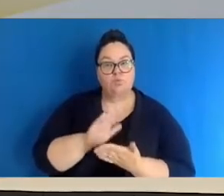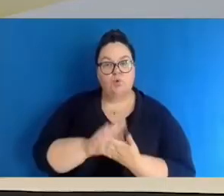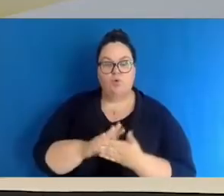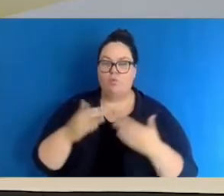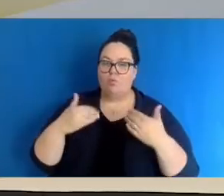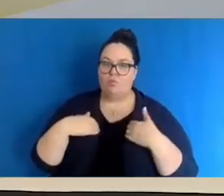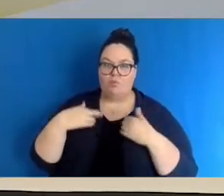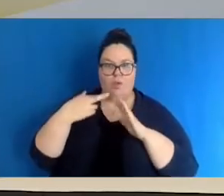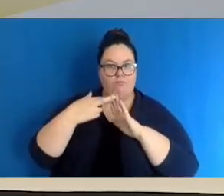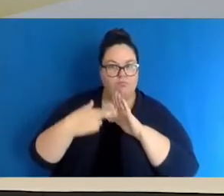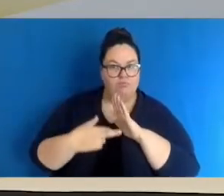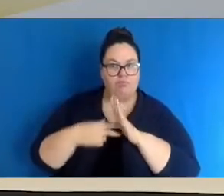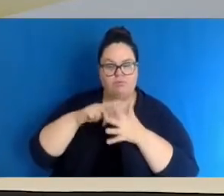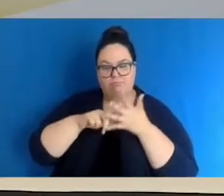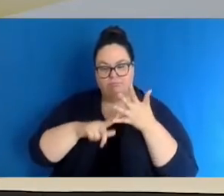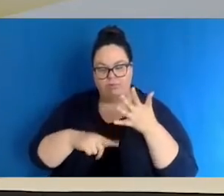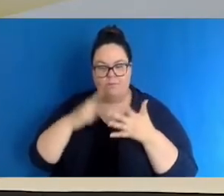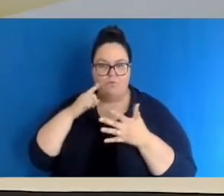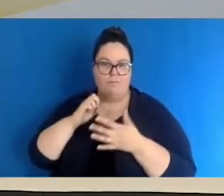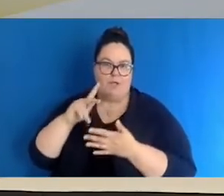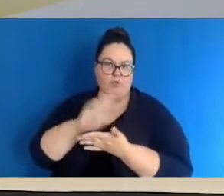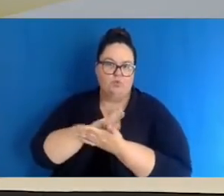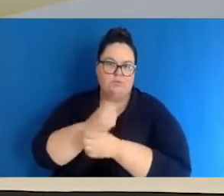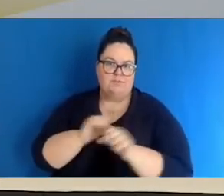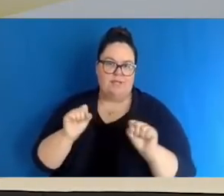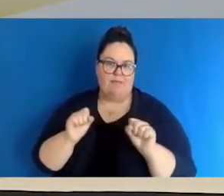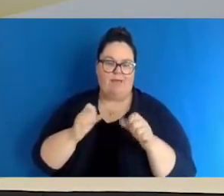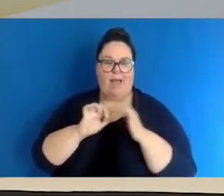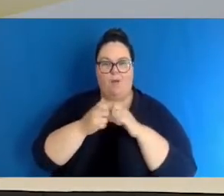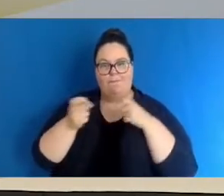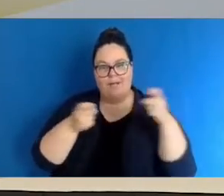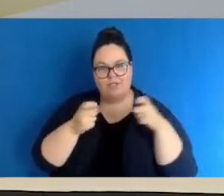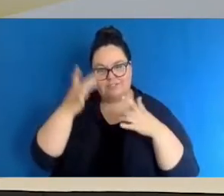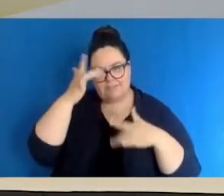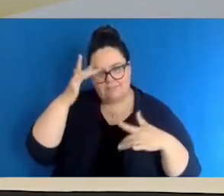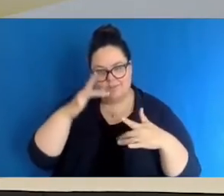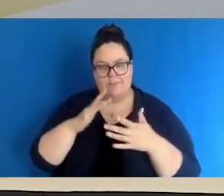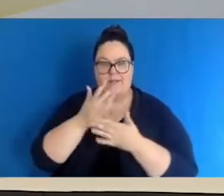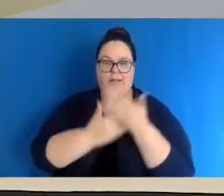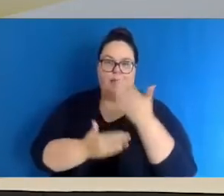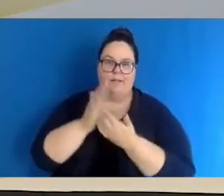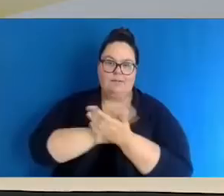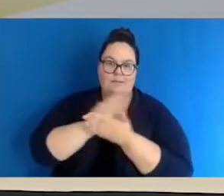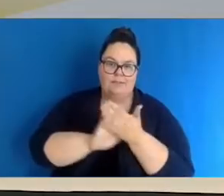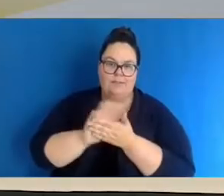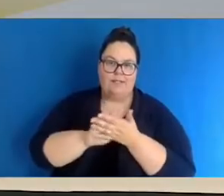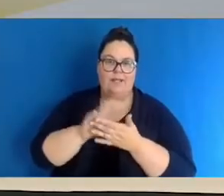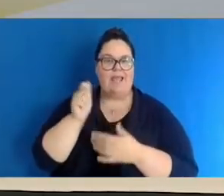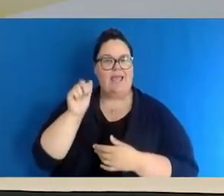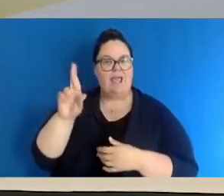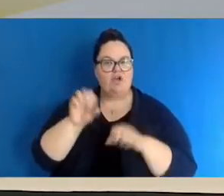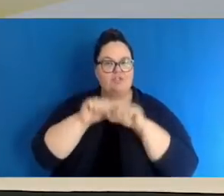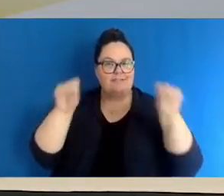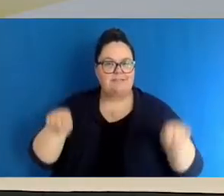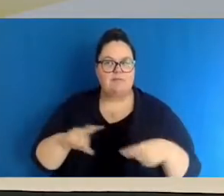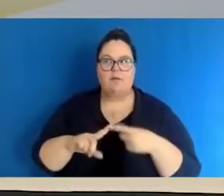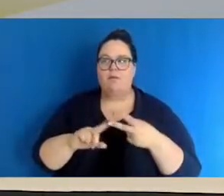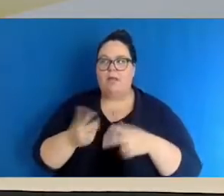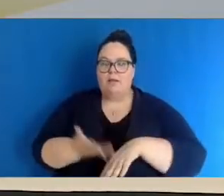measures: vaccination, managing symptoms, hand hygiene, cleaning, ventilation, as well as enhanced